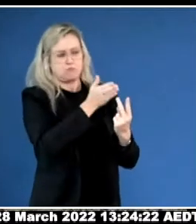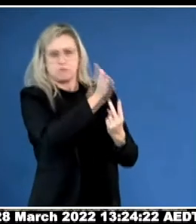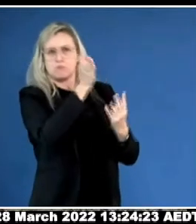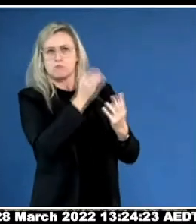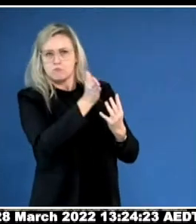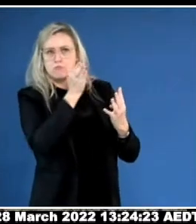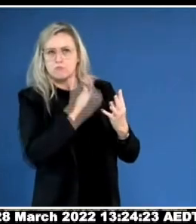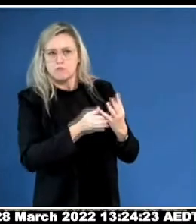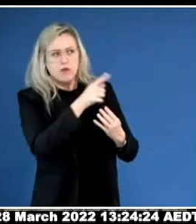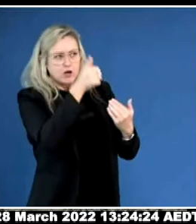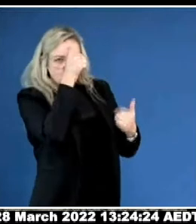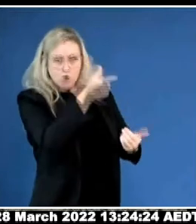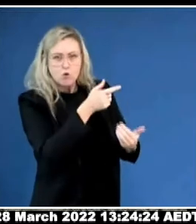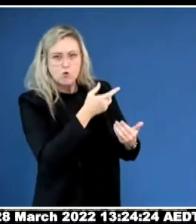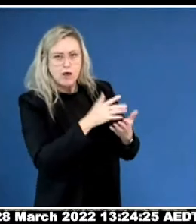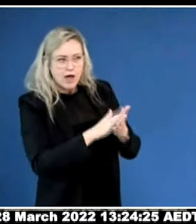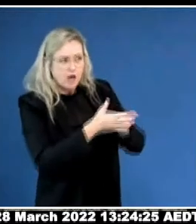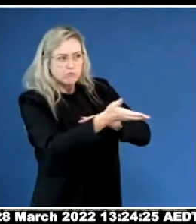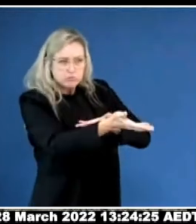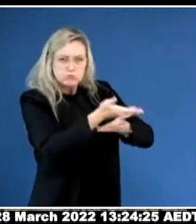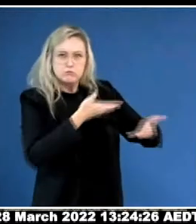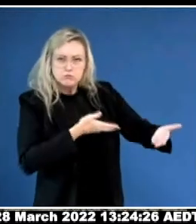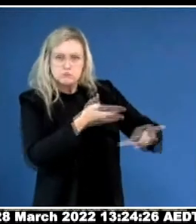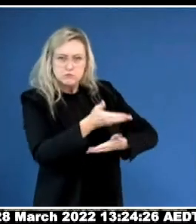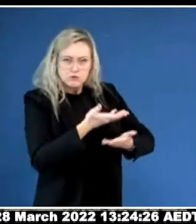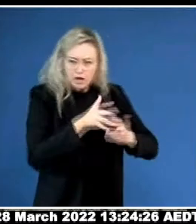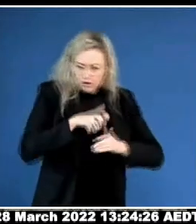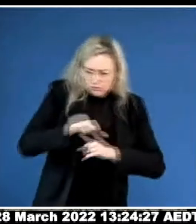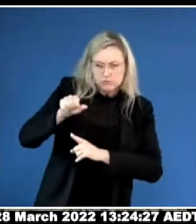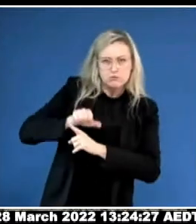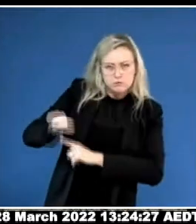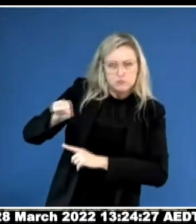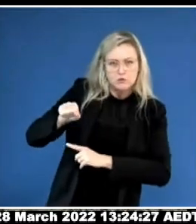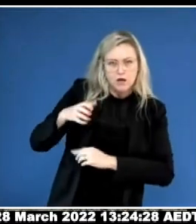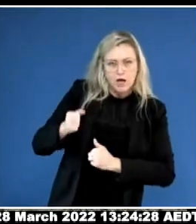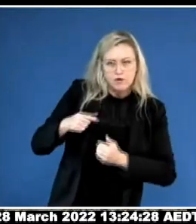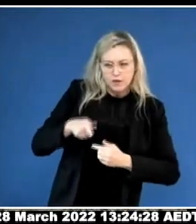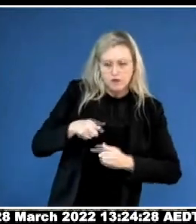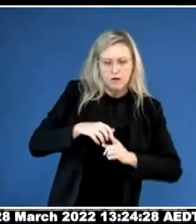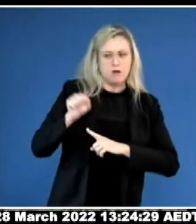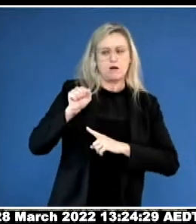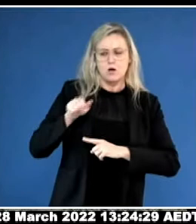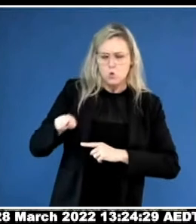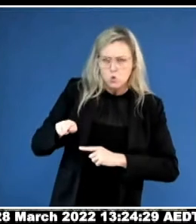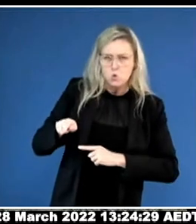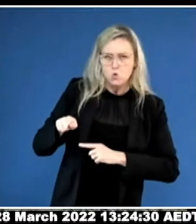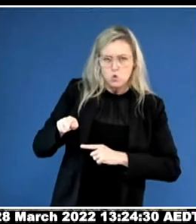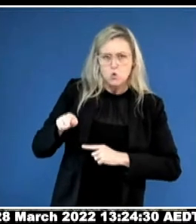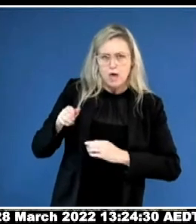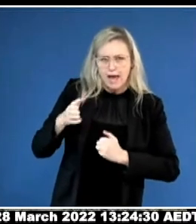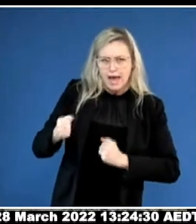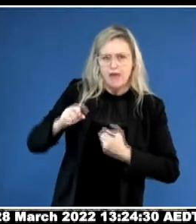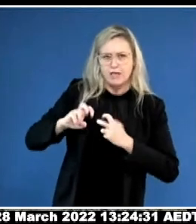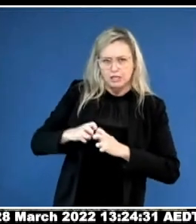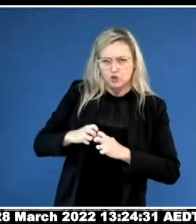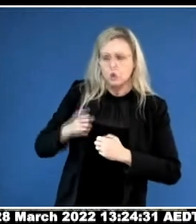be listening out for in that conversation, and then they're able to make the right referrals for this person and to do it in a safe environment,